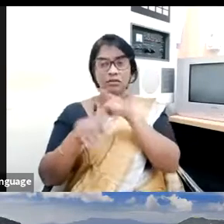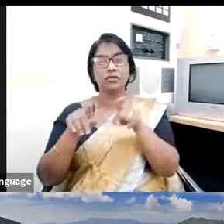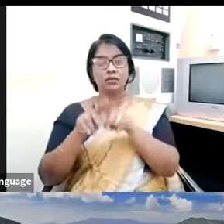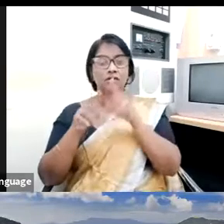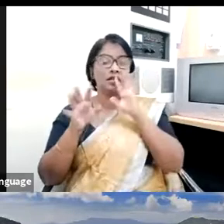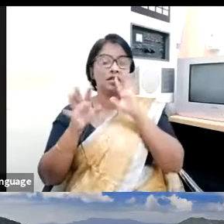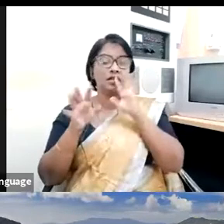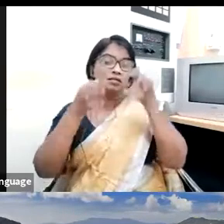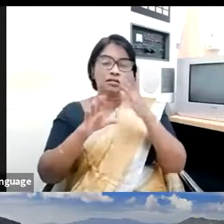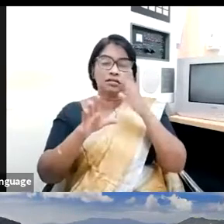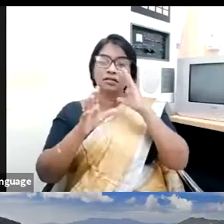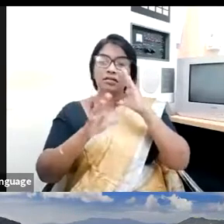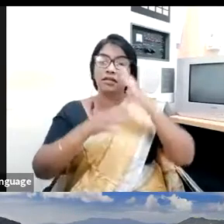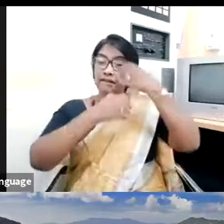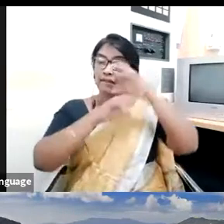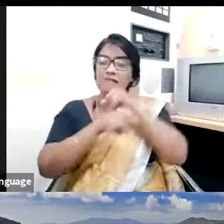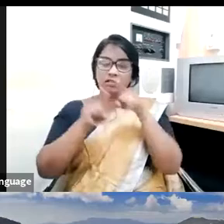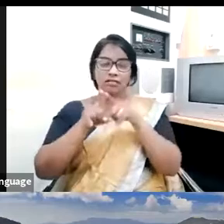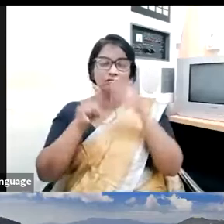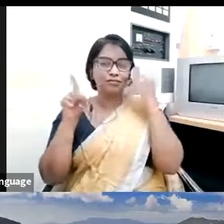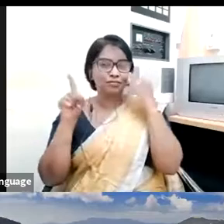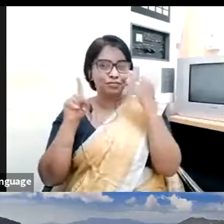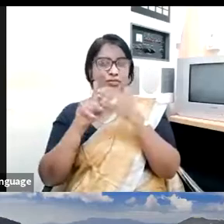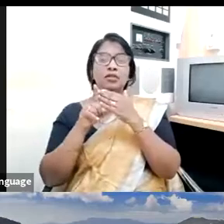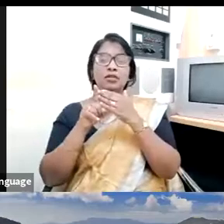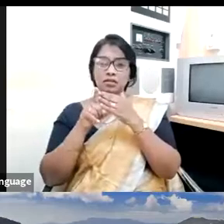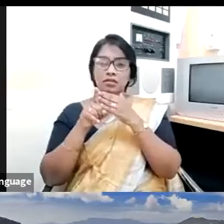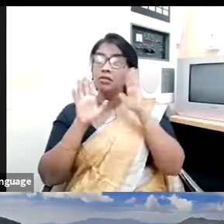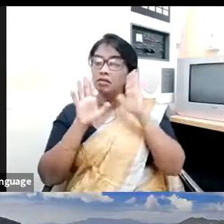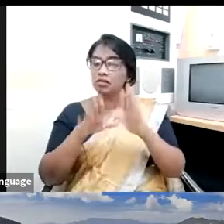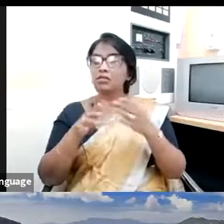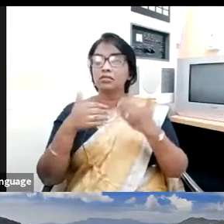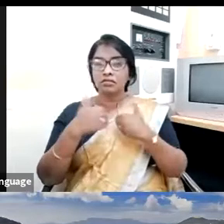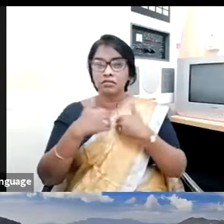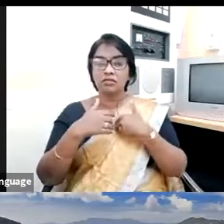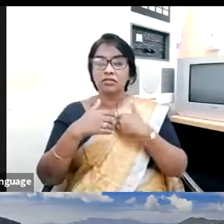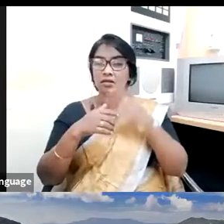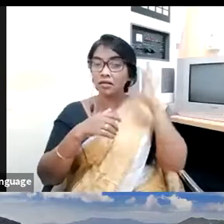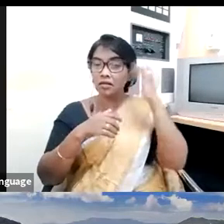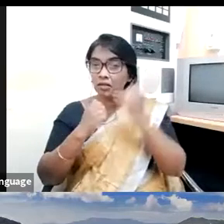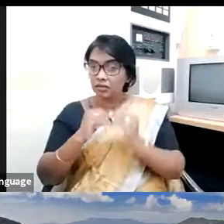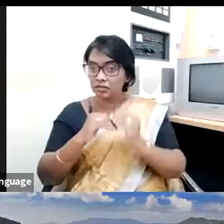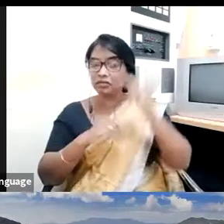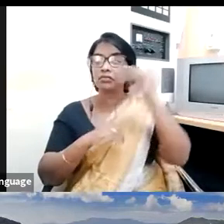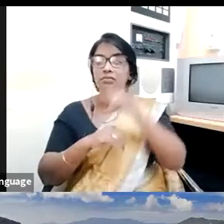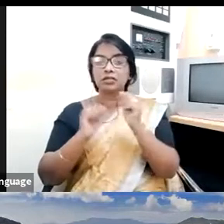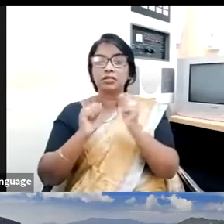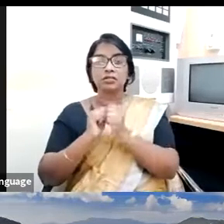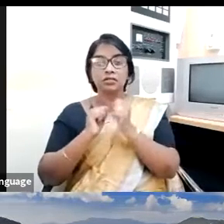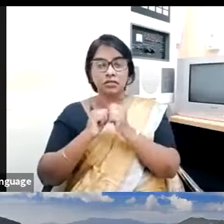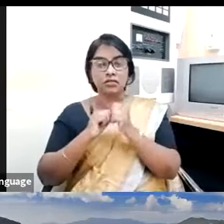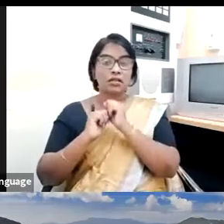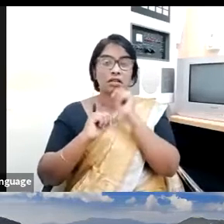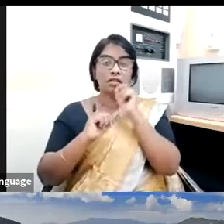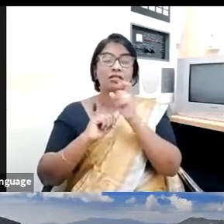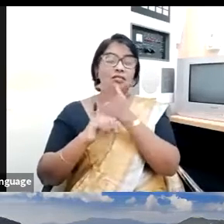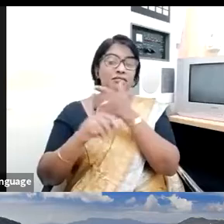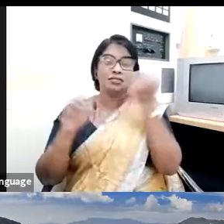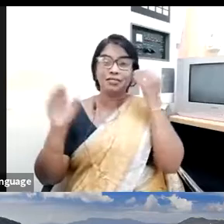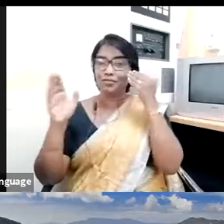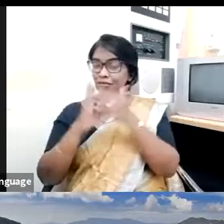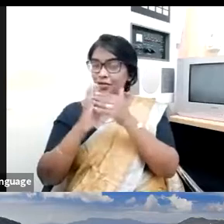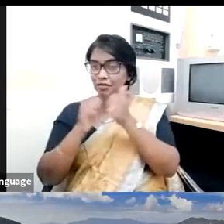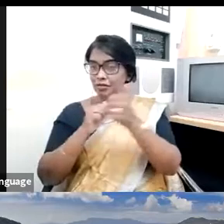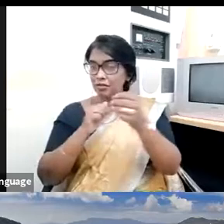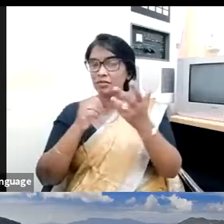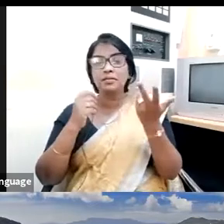carbon dioxide to enhance our yield. So as I suggested, our target is to enhance the yield by better use